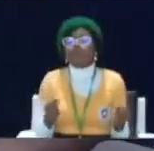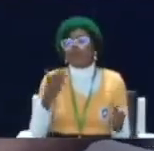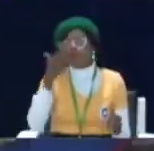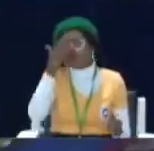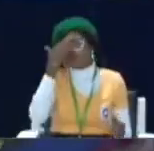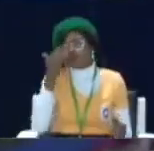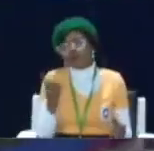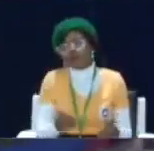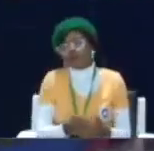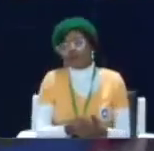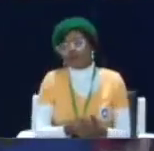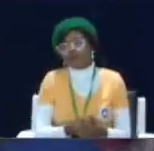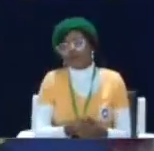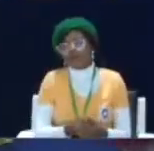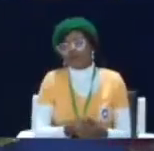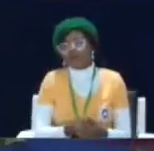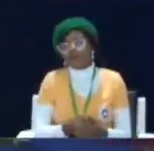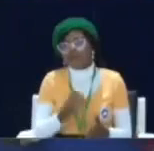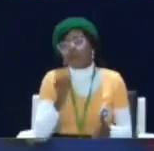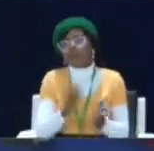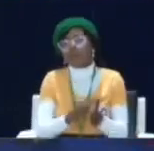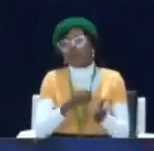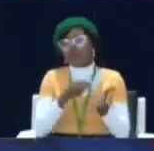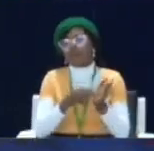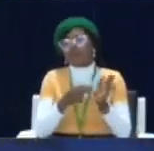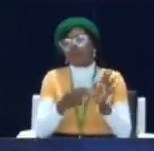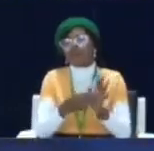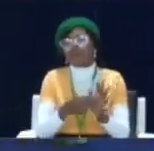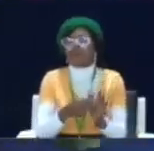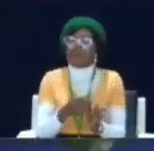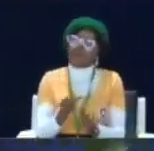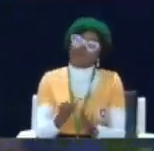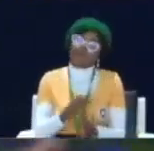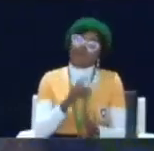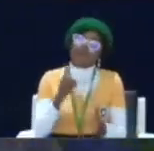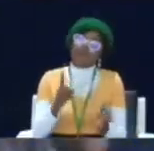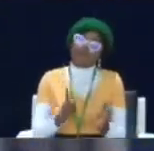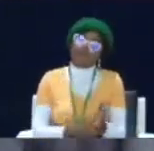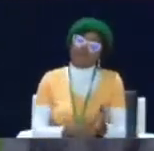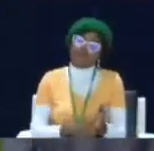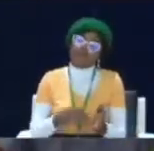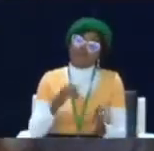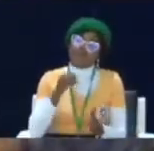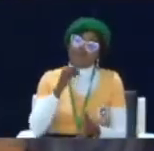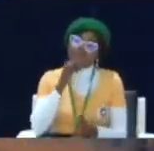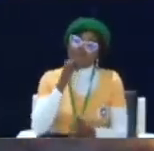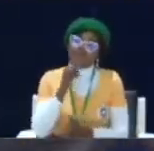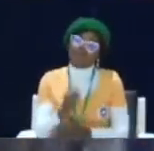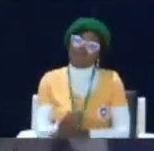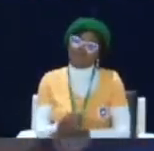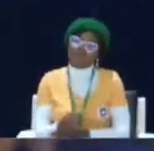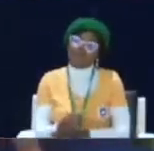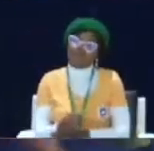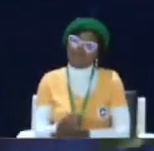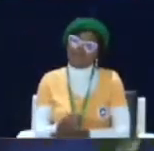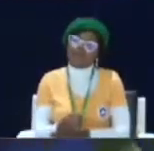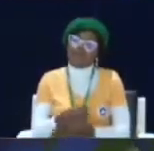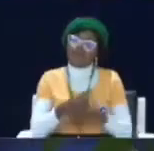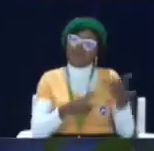Wow. That means this is a clarion call. A call to